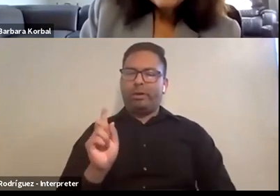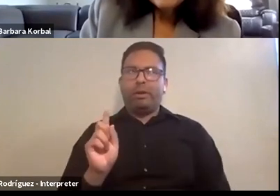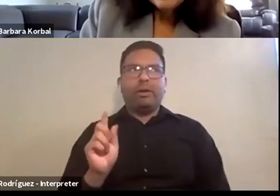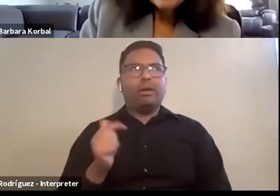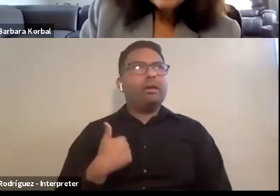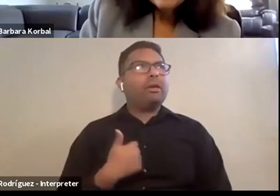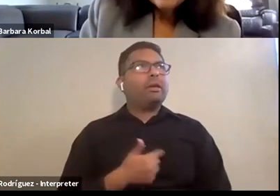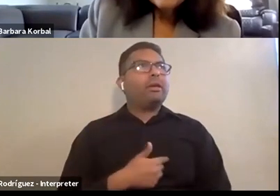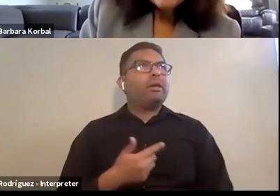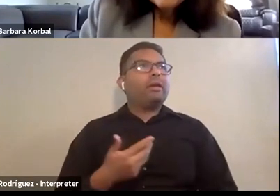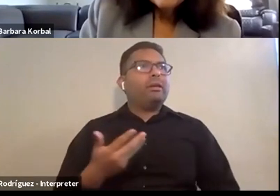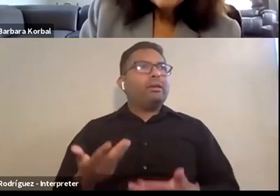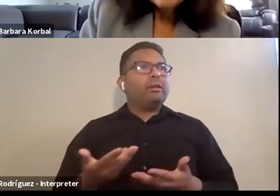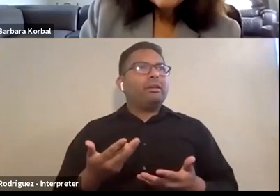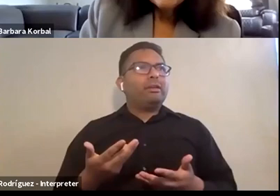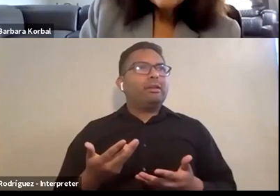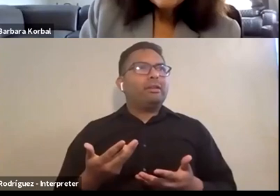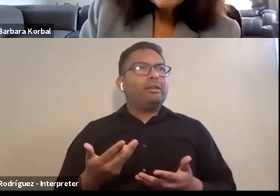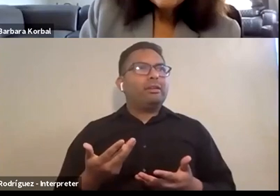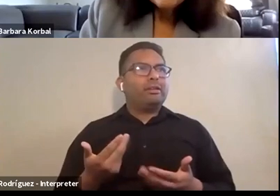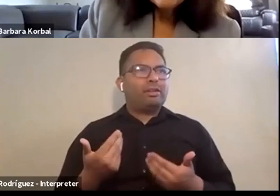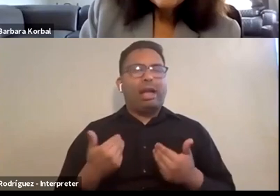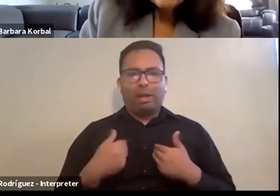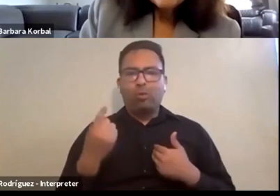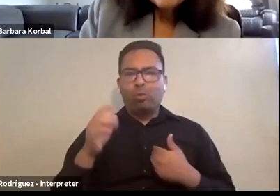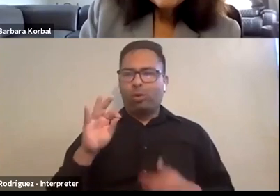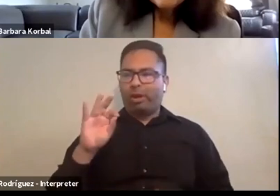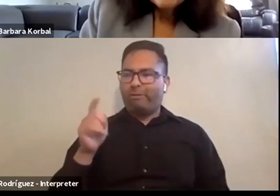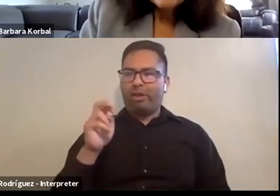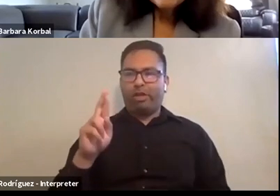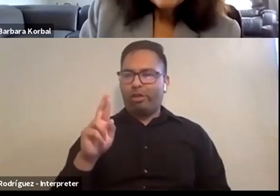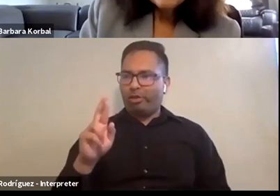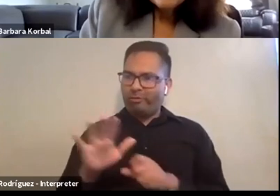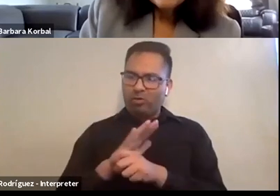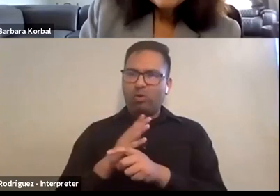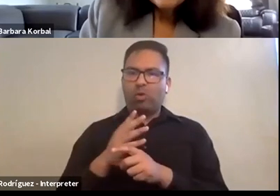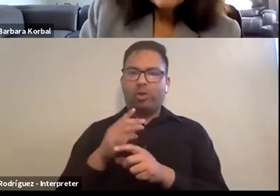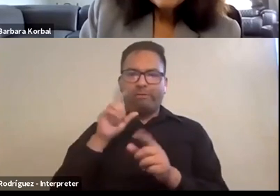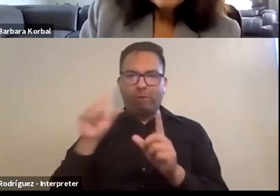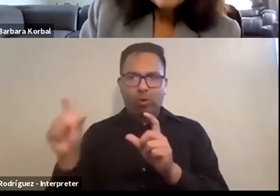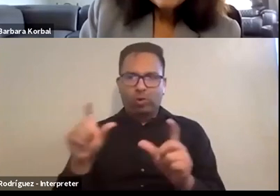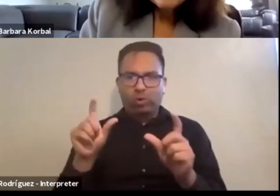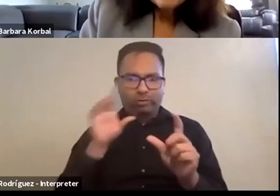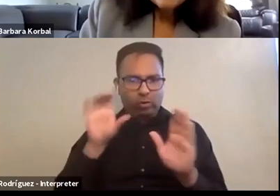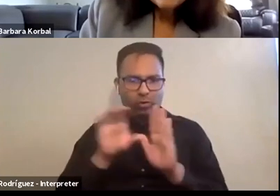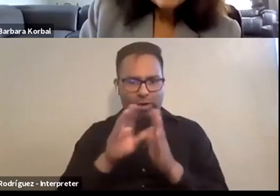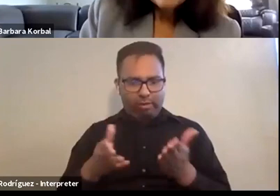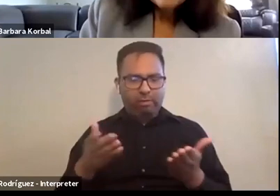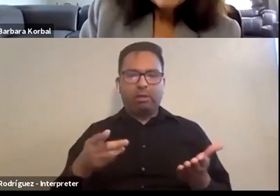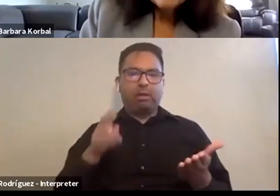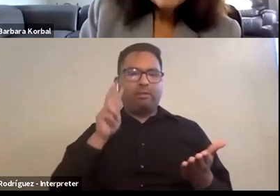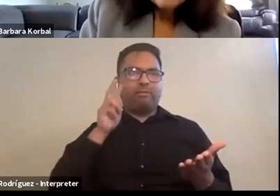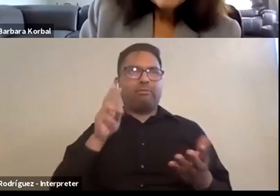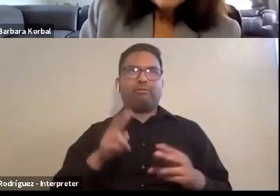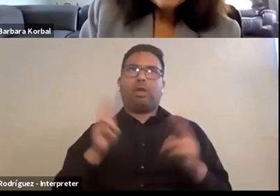some a centerfold of photographs of very sexually suggestive